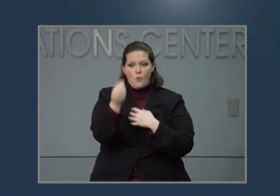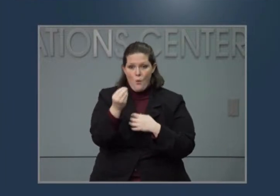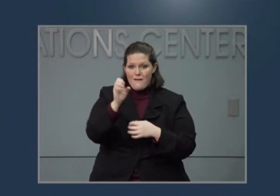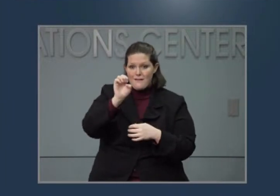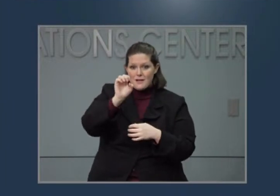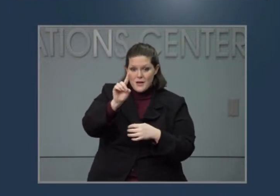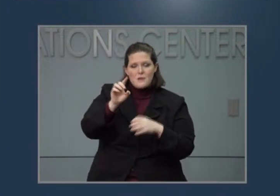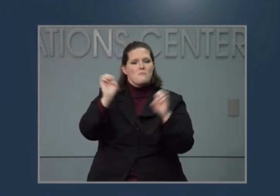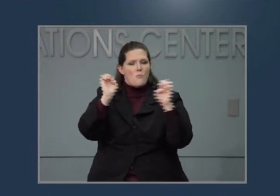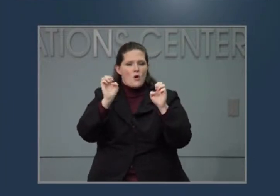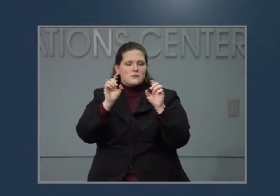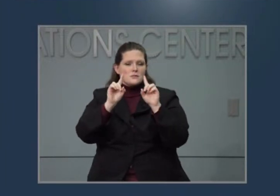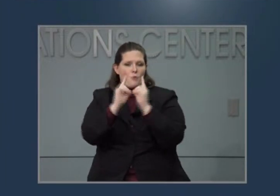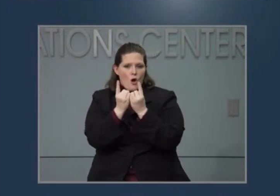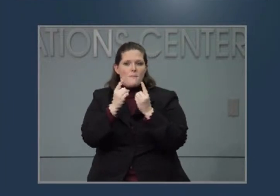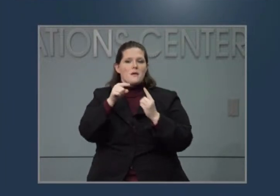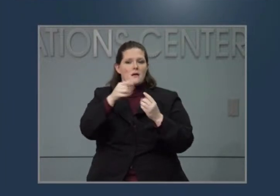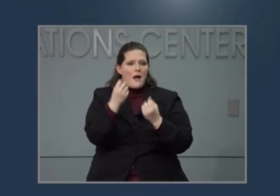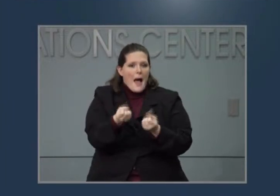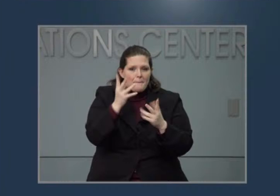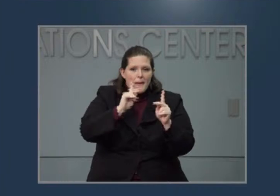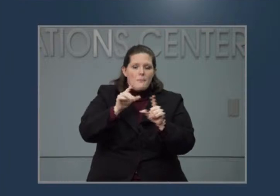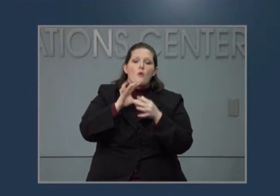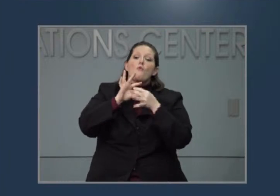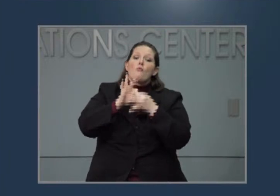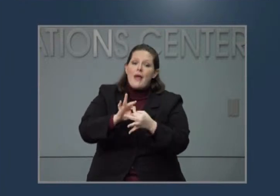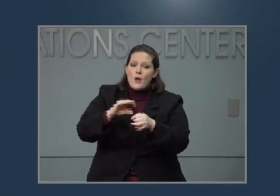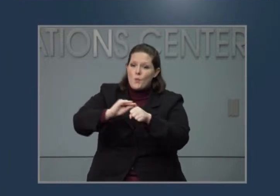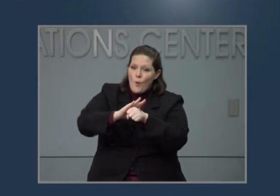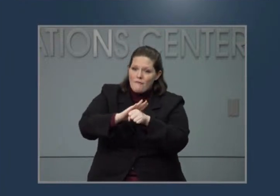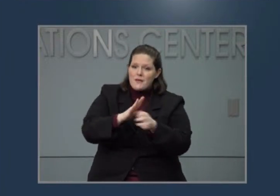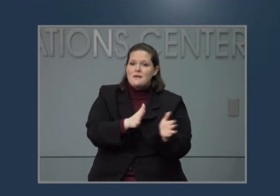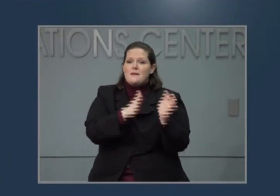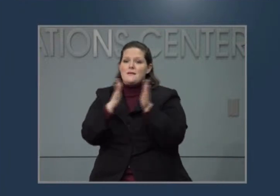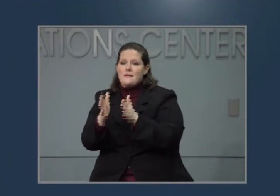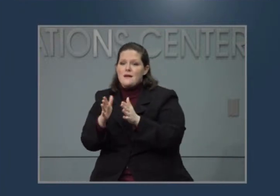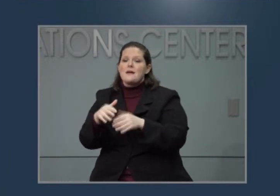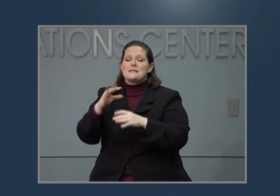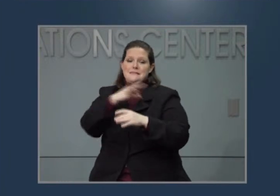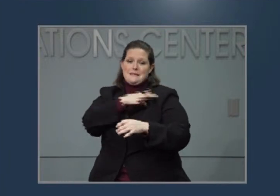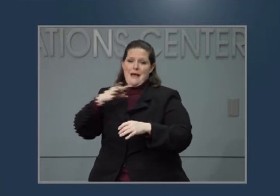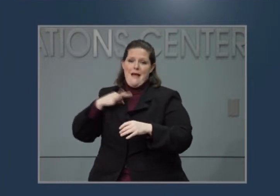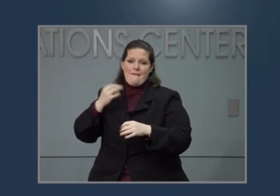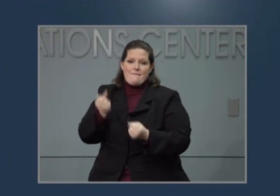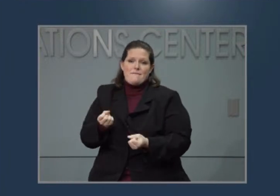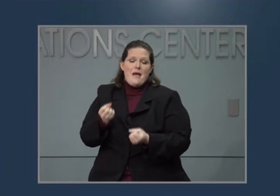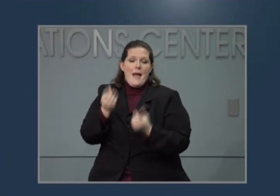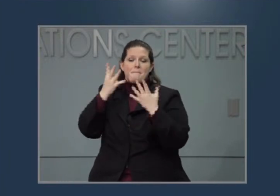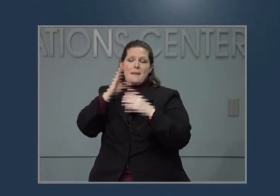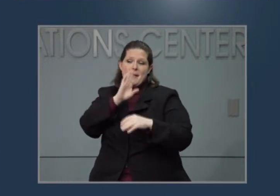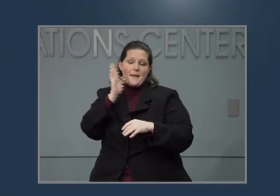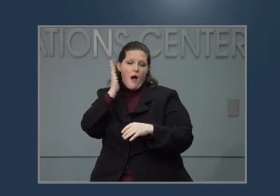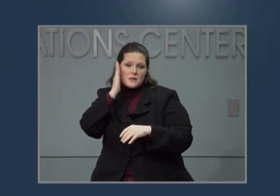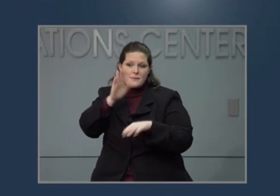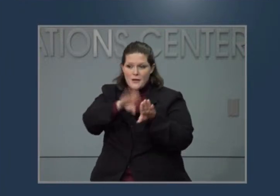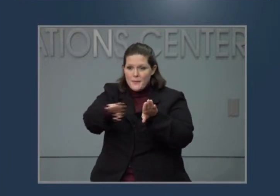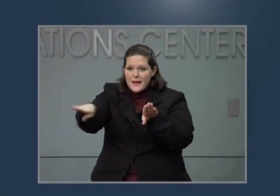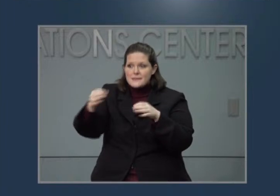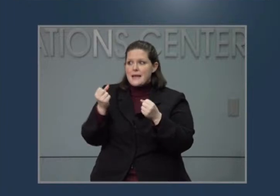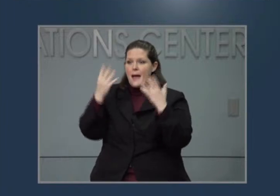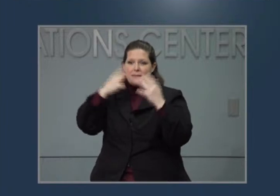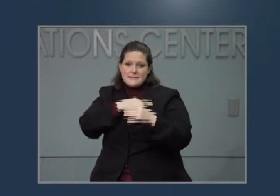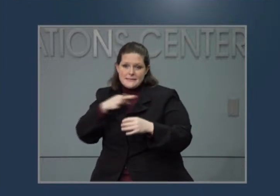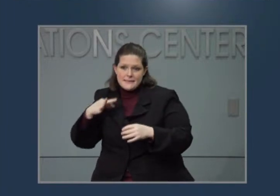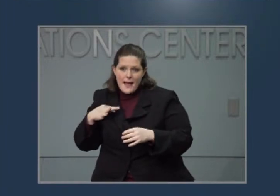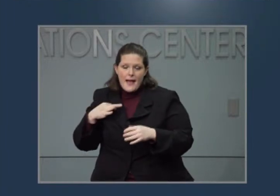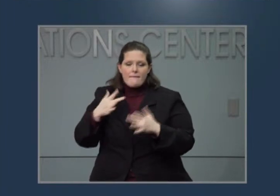of staffed and open hospital beds, and critical staffing shortages over 14 days. I want to thank our hospital partners who worked with